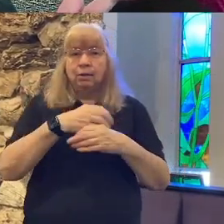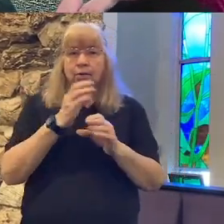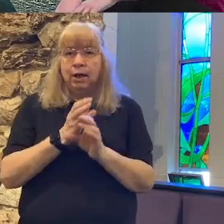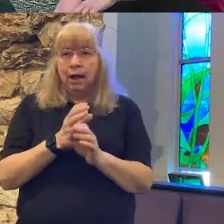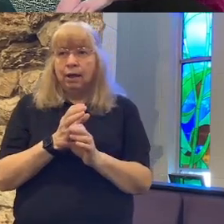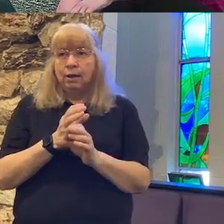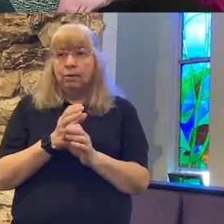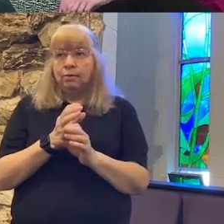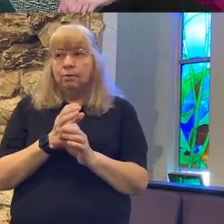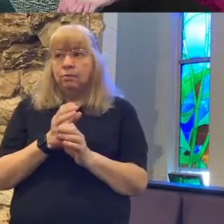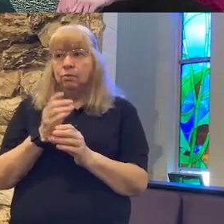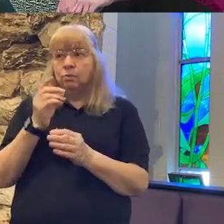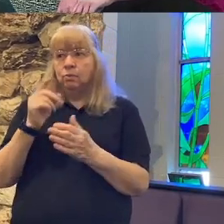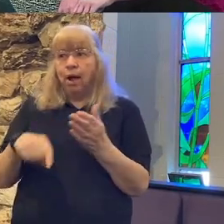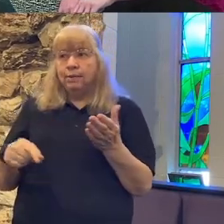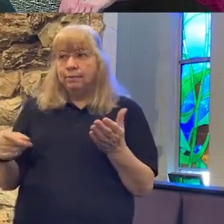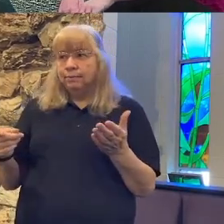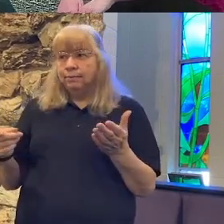Take a guess.